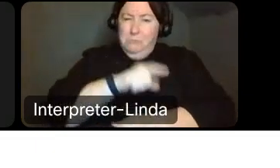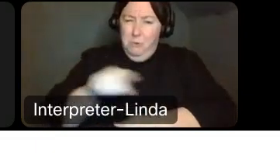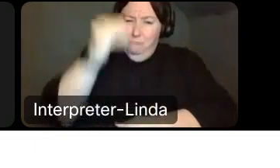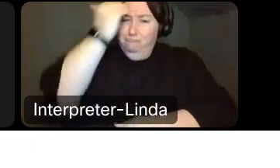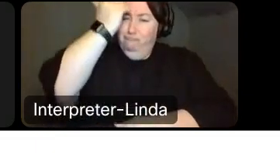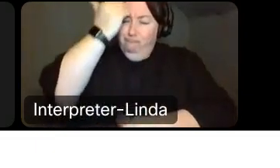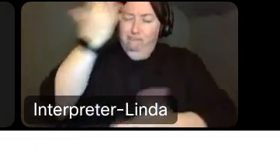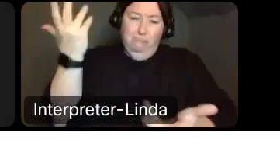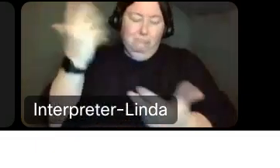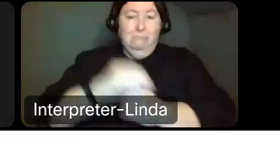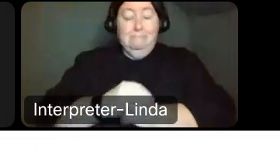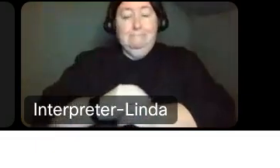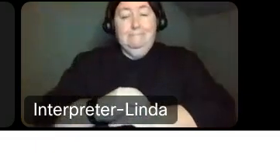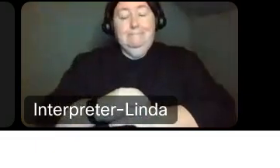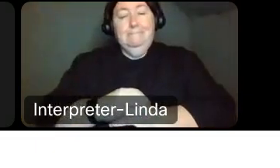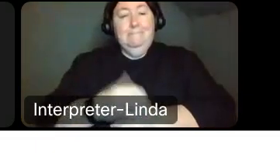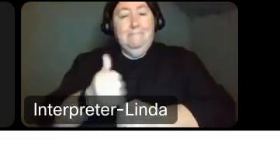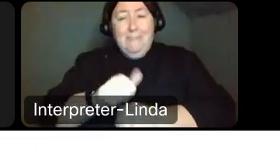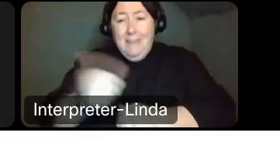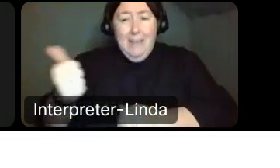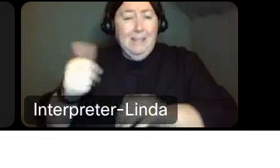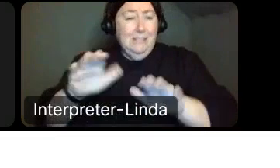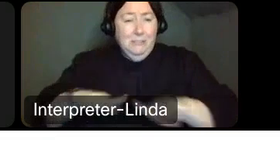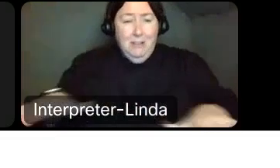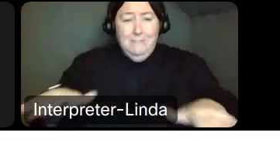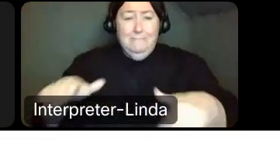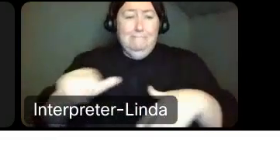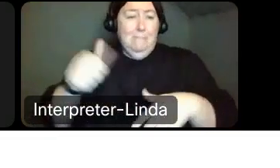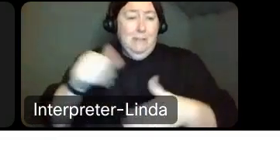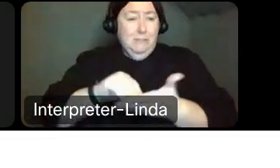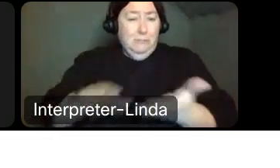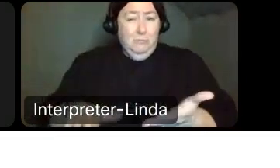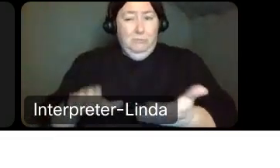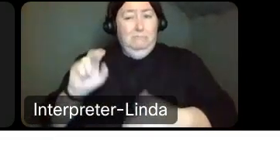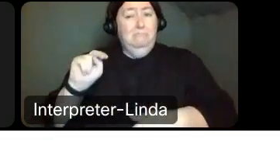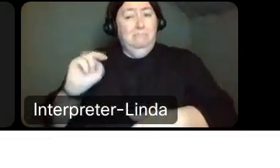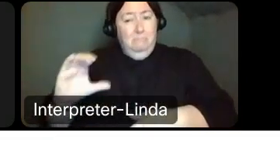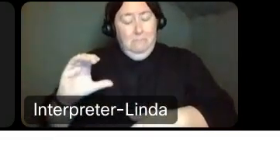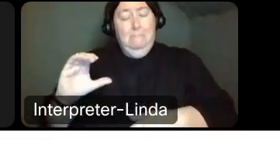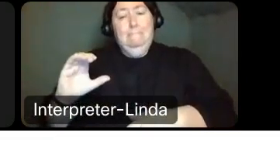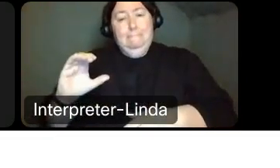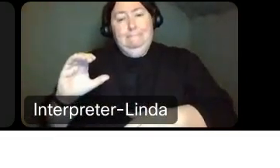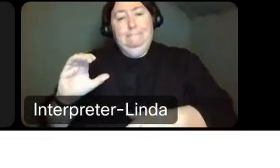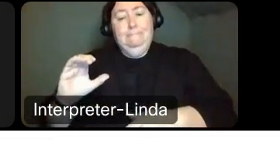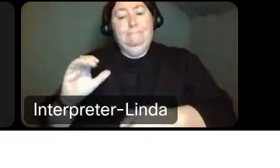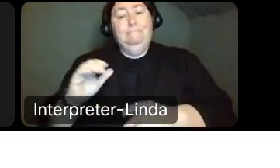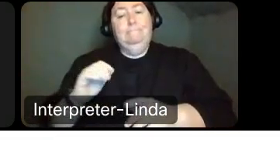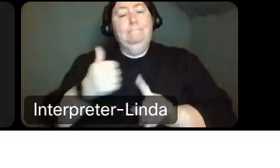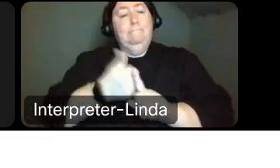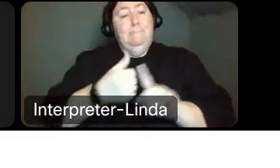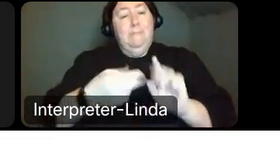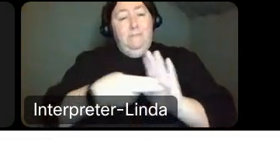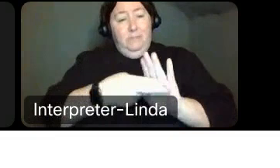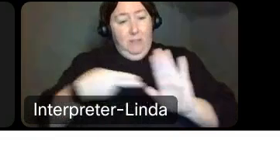So any child, any student in North Carolina who has a